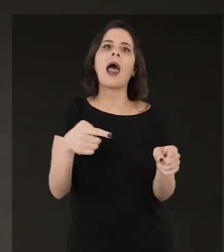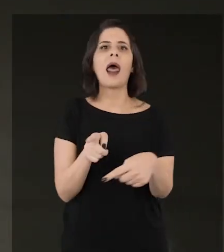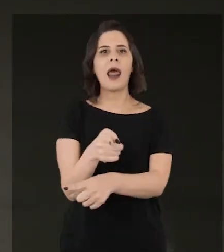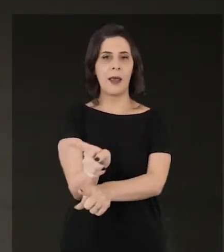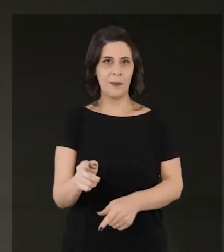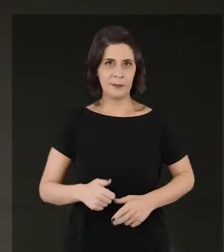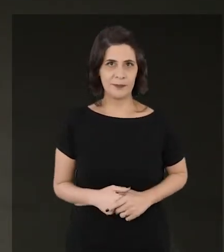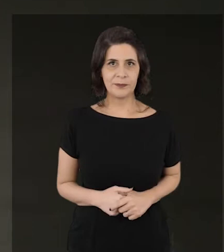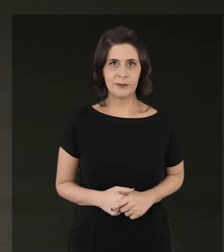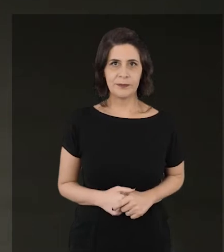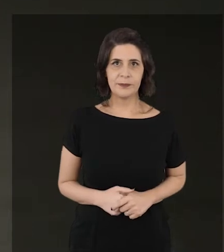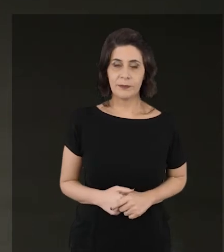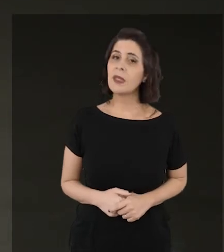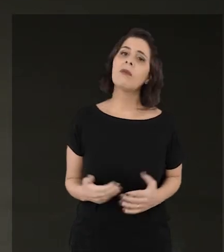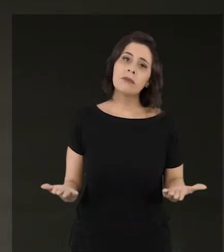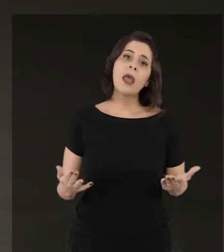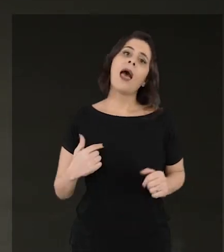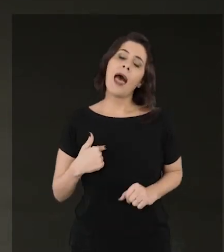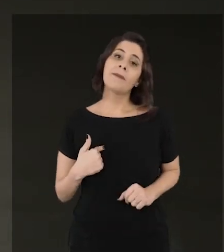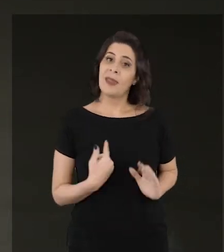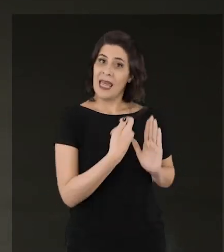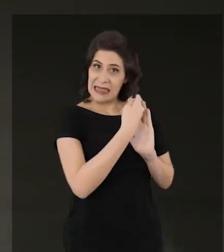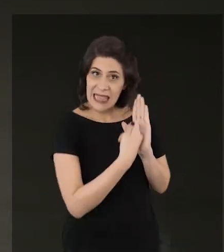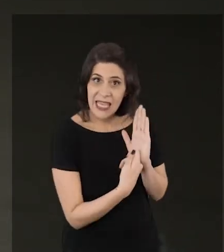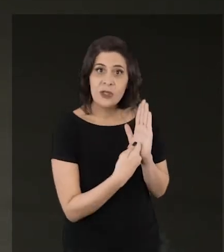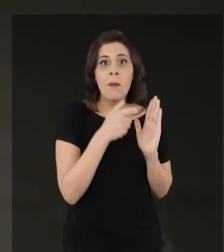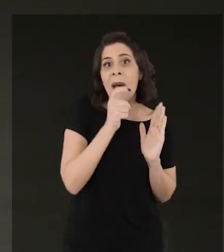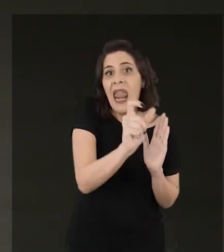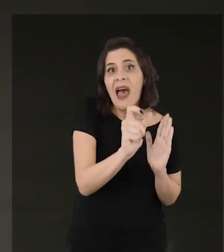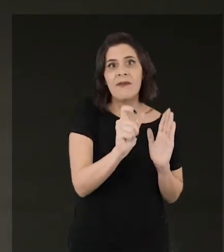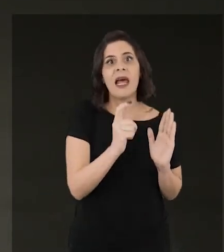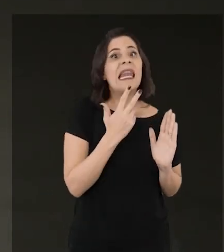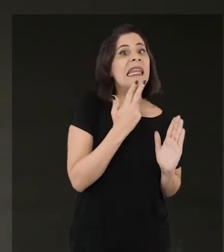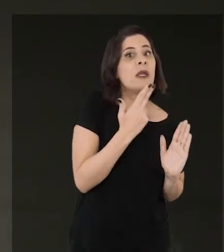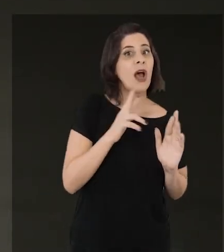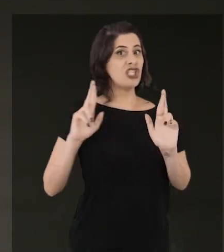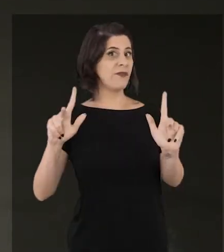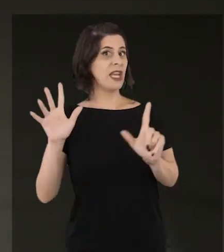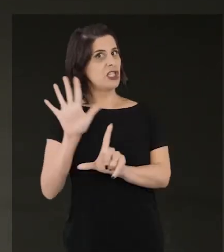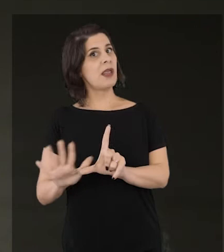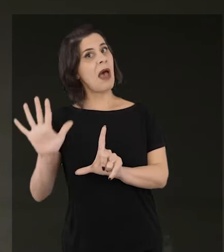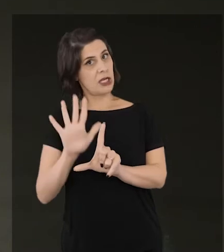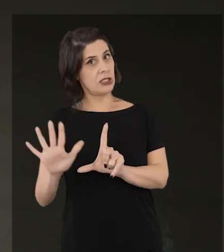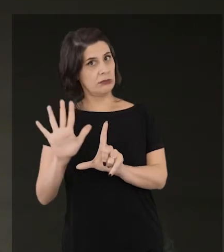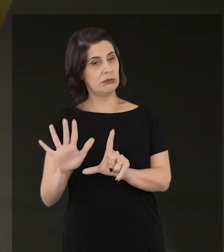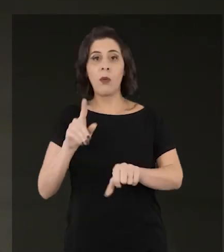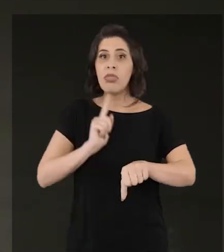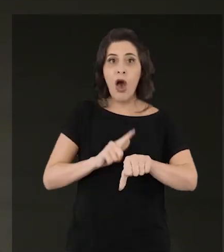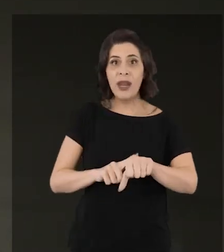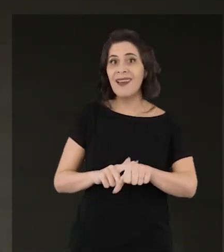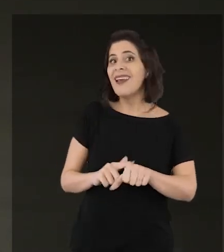So language works differently than images. The moment you put language inside a body and it becomes speech,